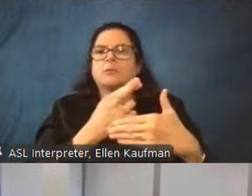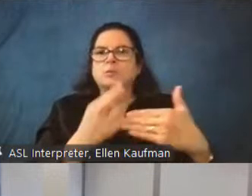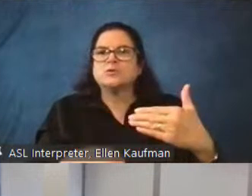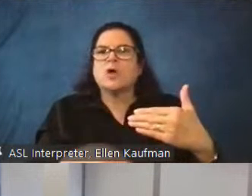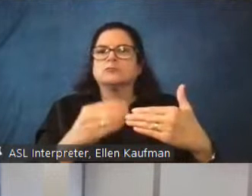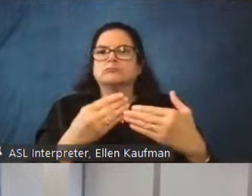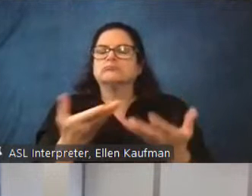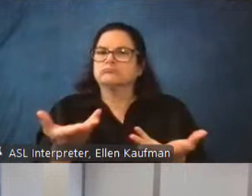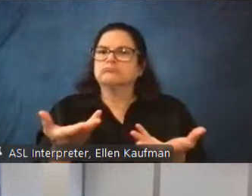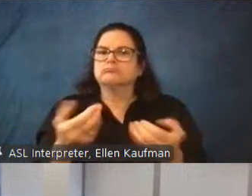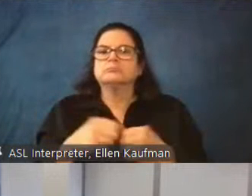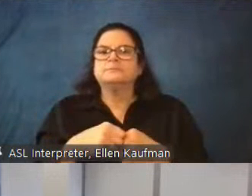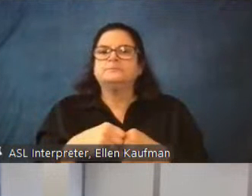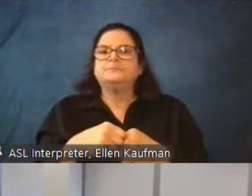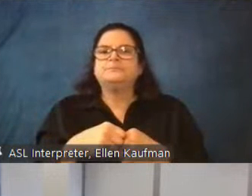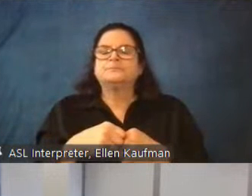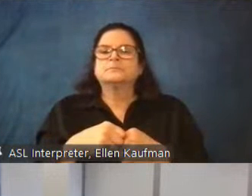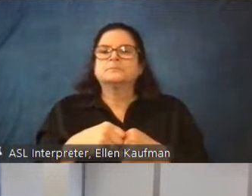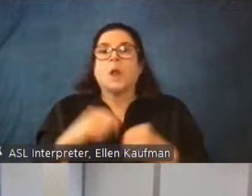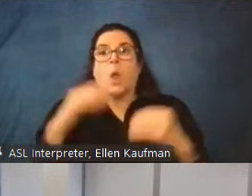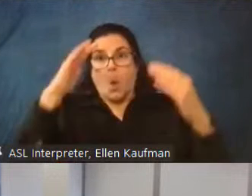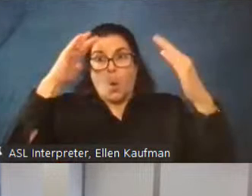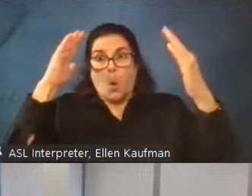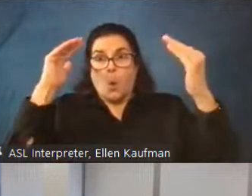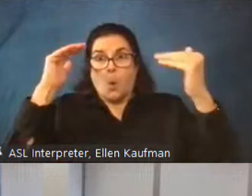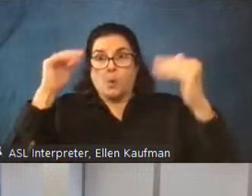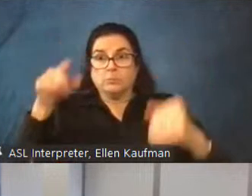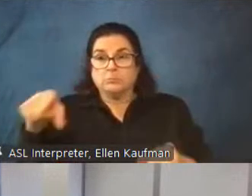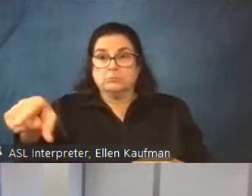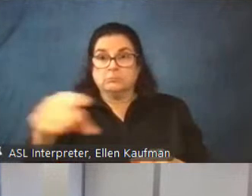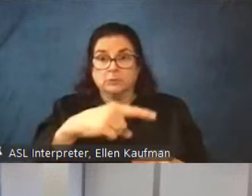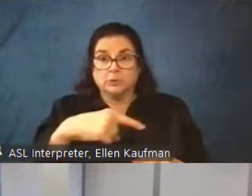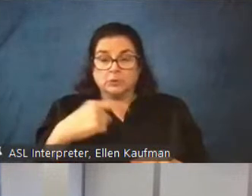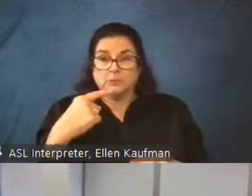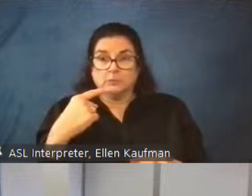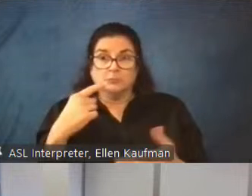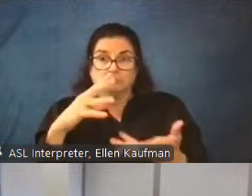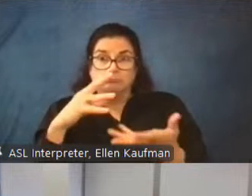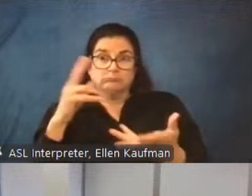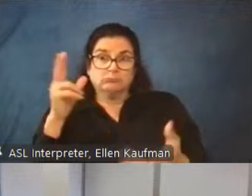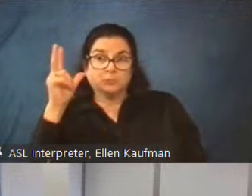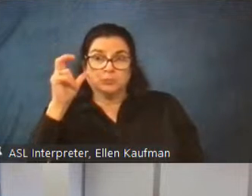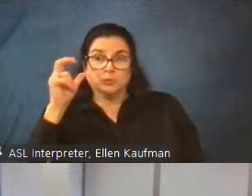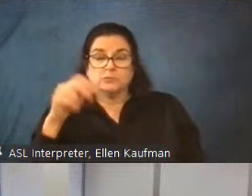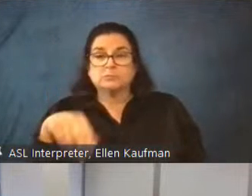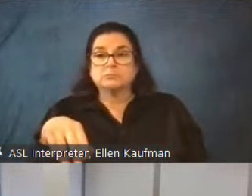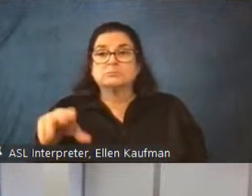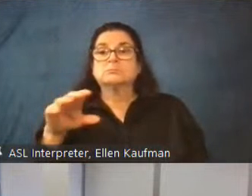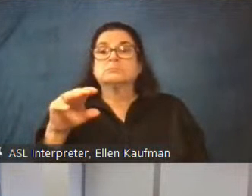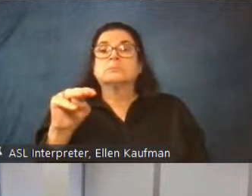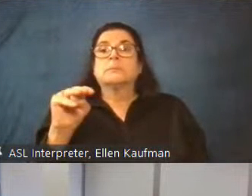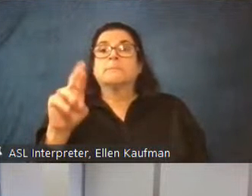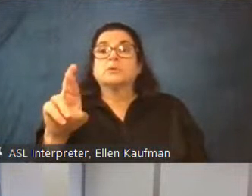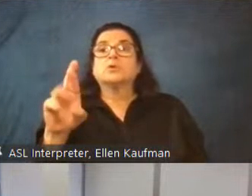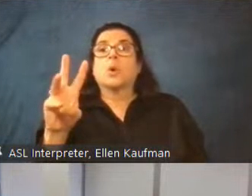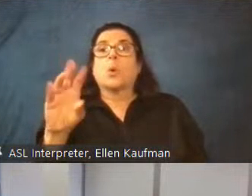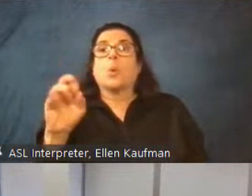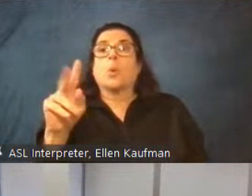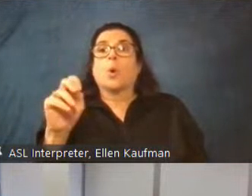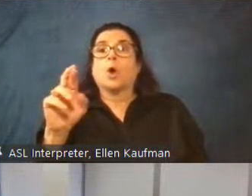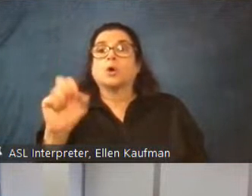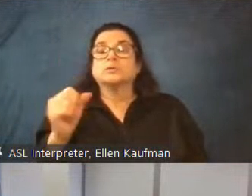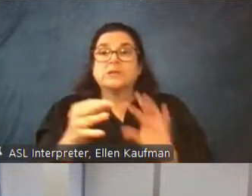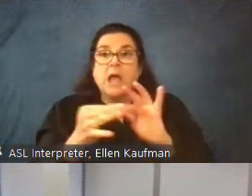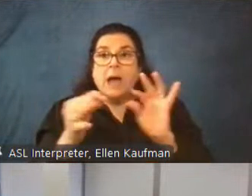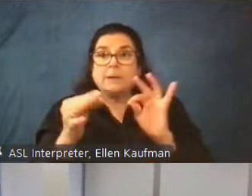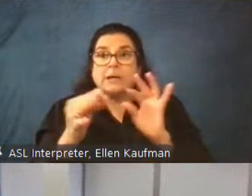think that one of the things that I hope you took away from Mr. Walker's comments is that there's a lot of similarity between what he has